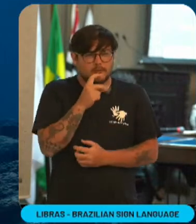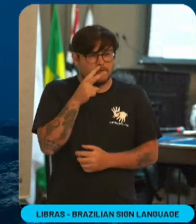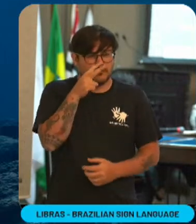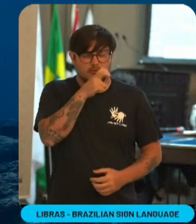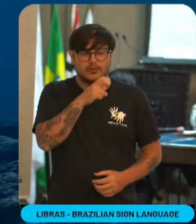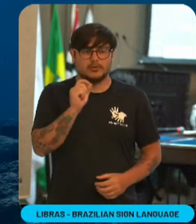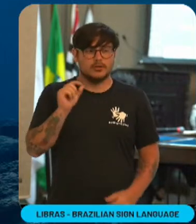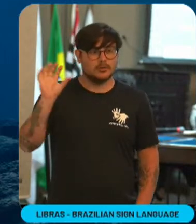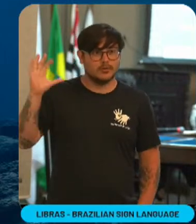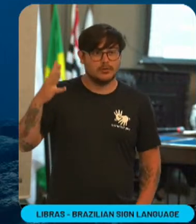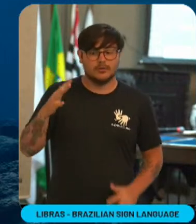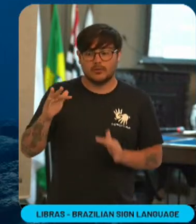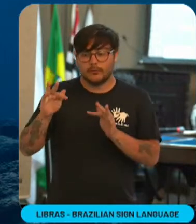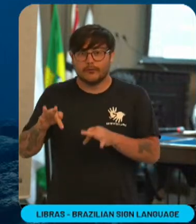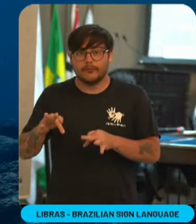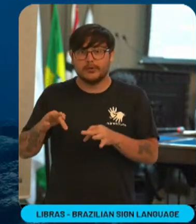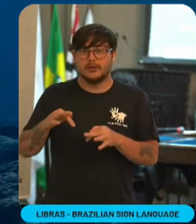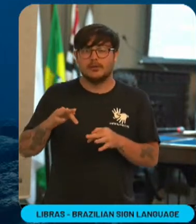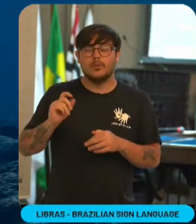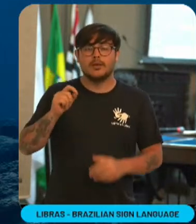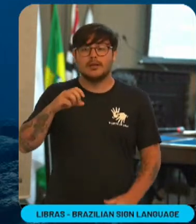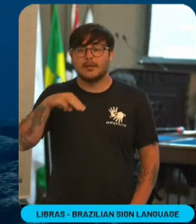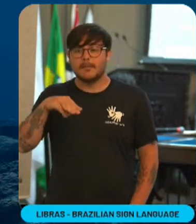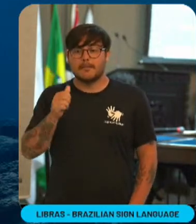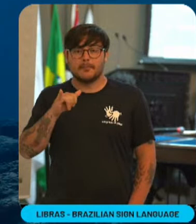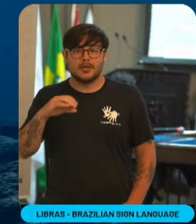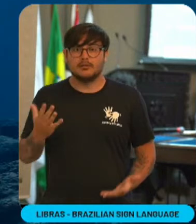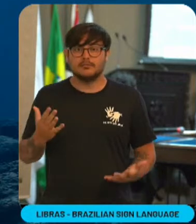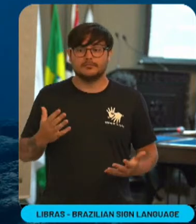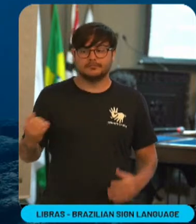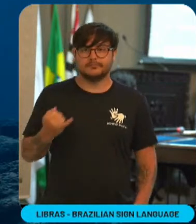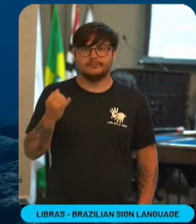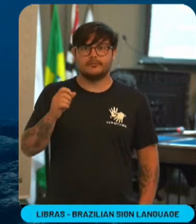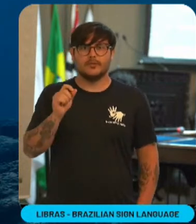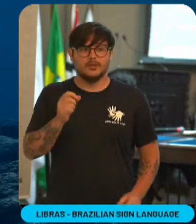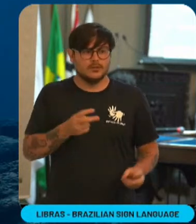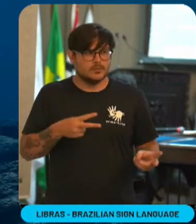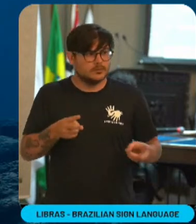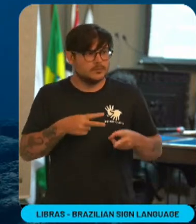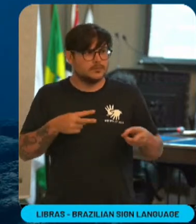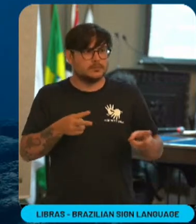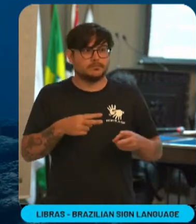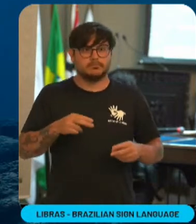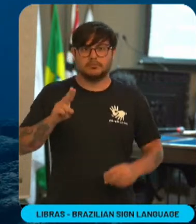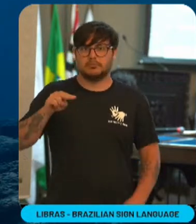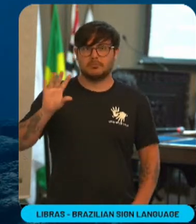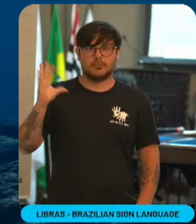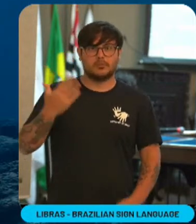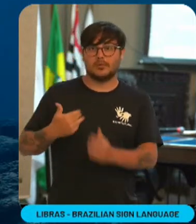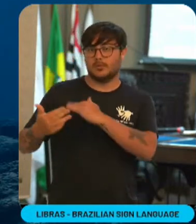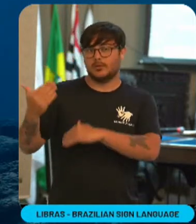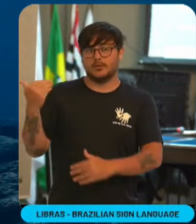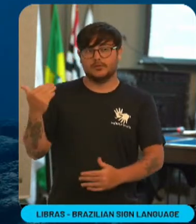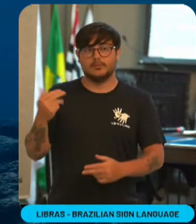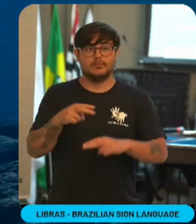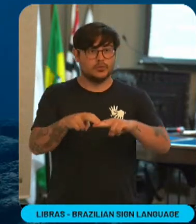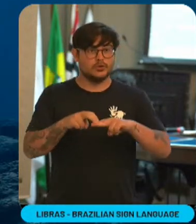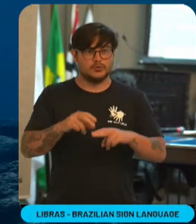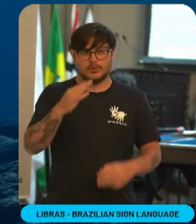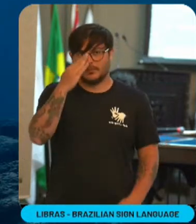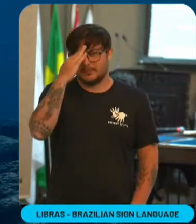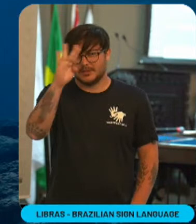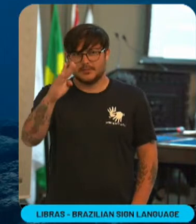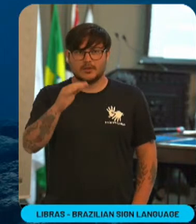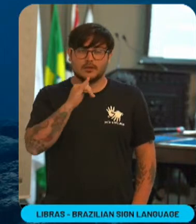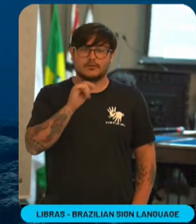of spring, we had cold weather in the end of May, very relevant with snow.